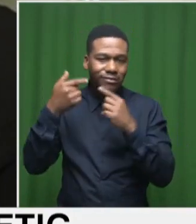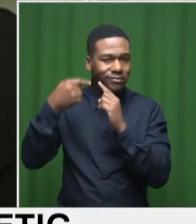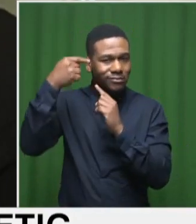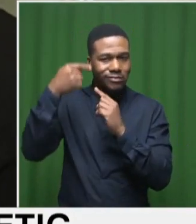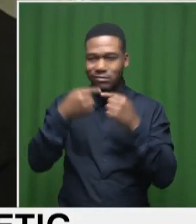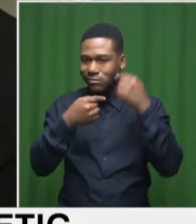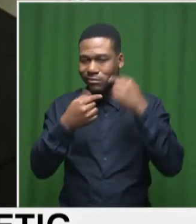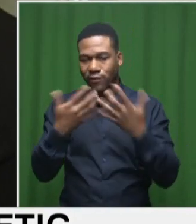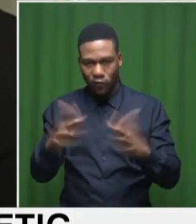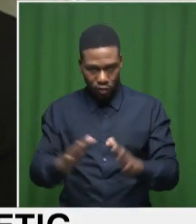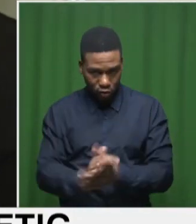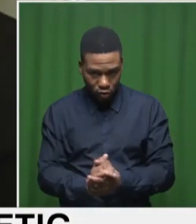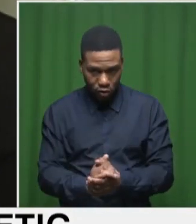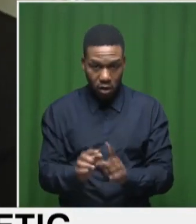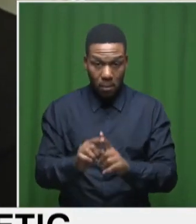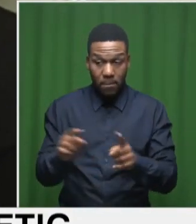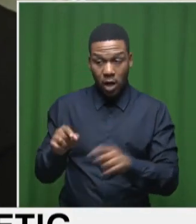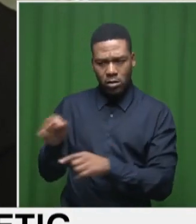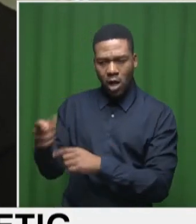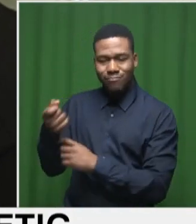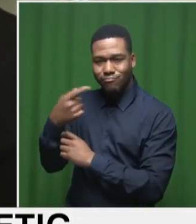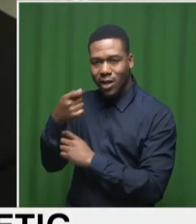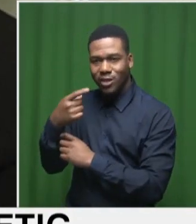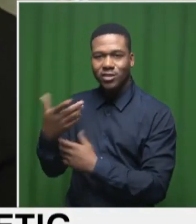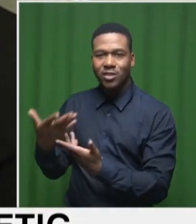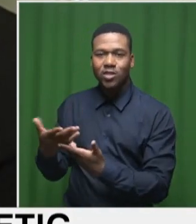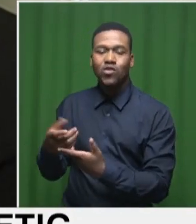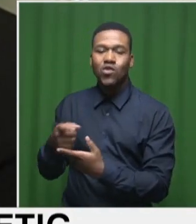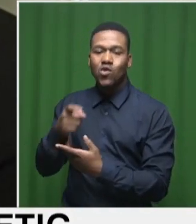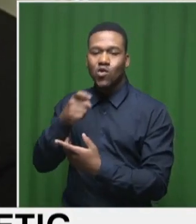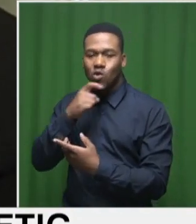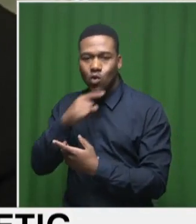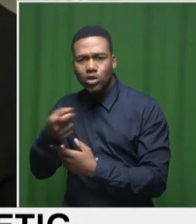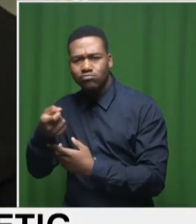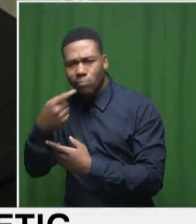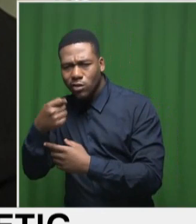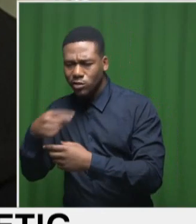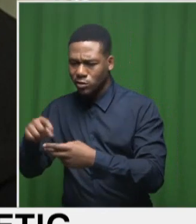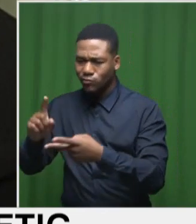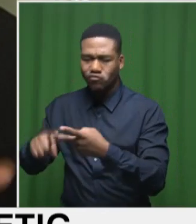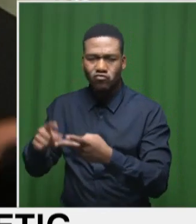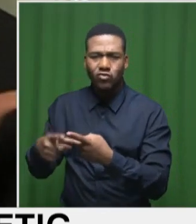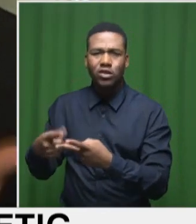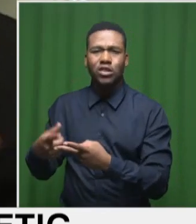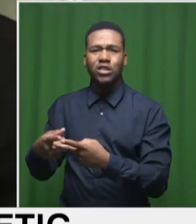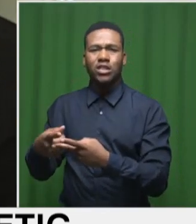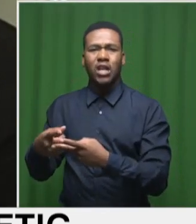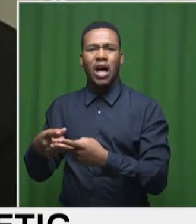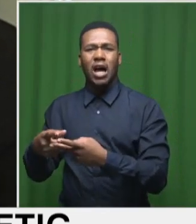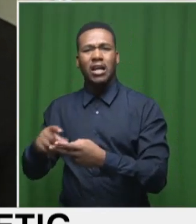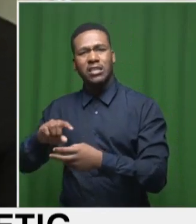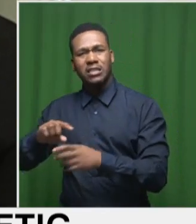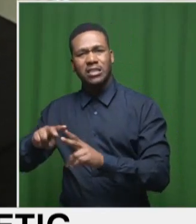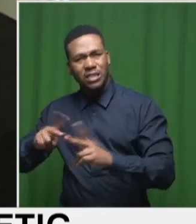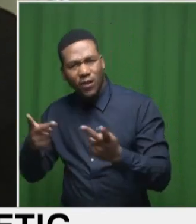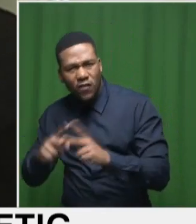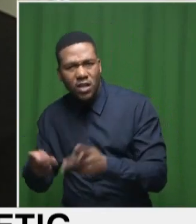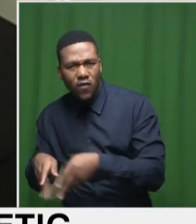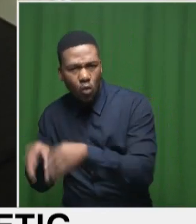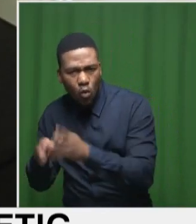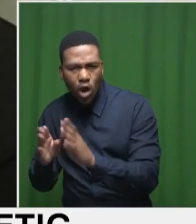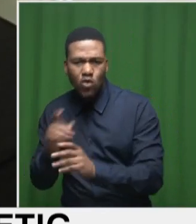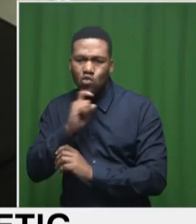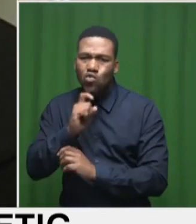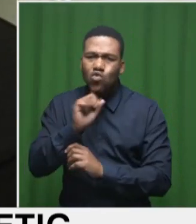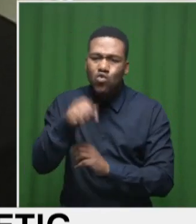more like dermal fillers, botulinum toxins, stimulating the skin with regenerative techniques such as platelet-rich plasma, or working